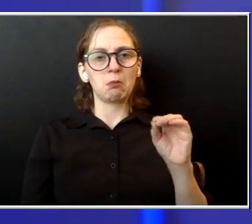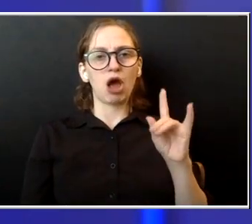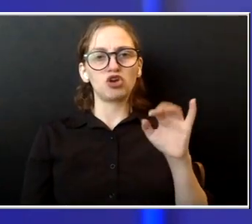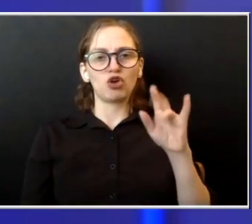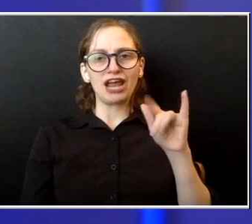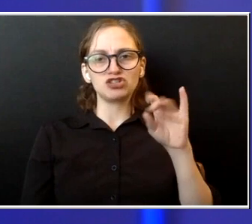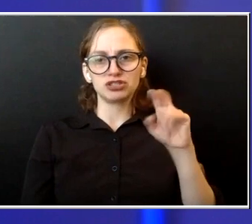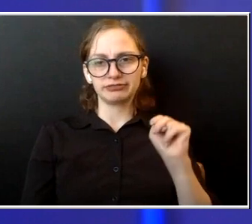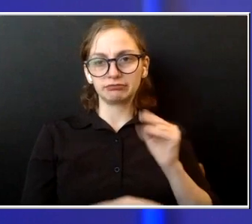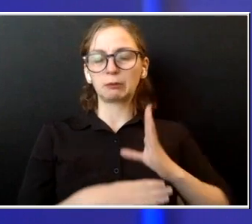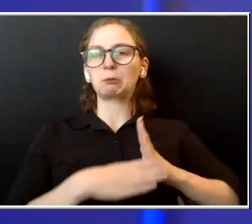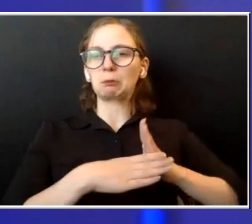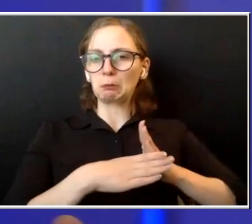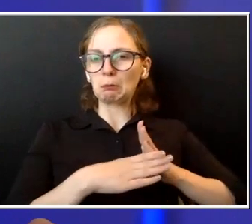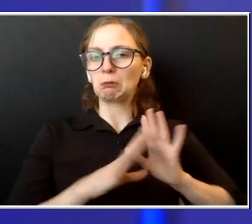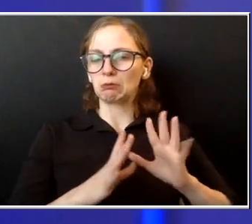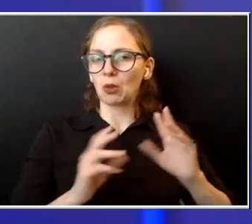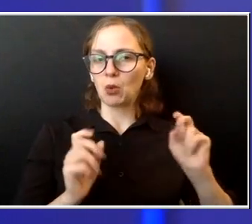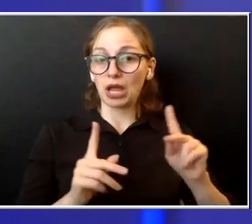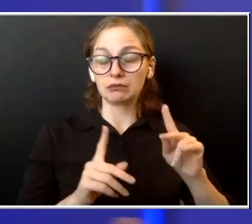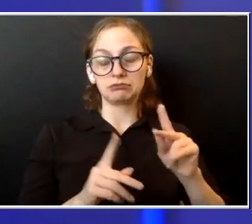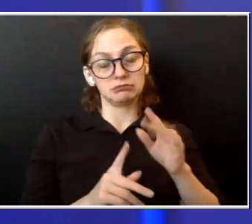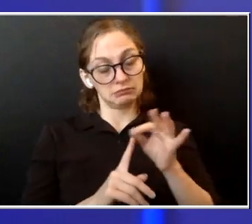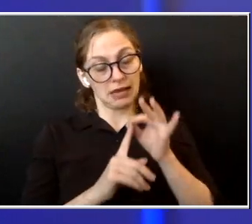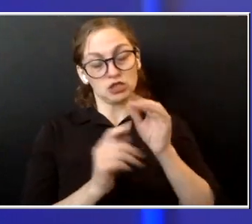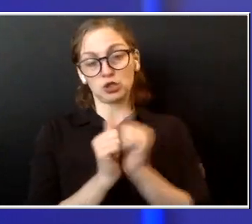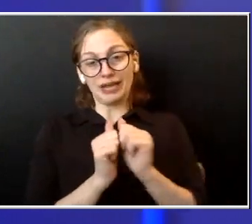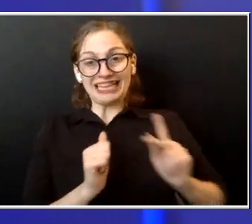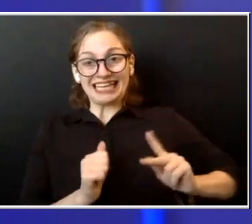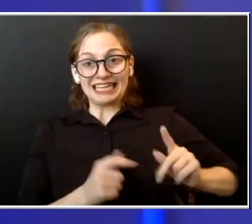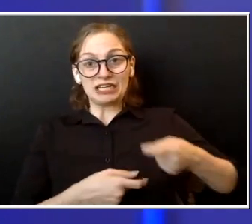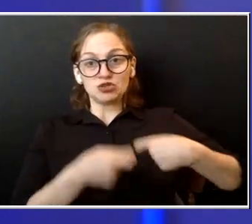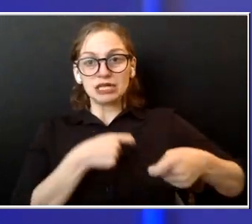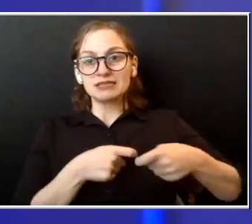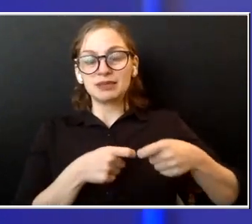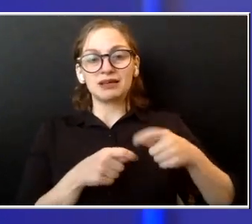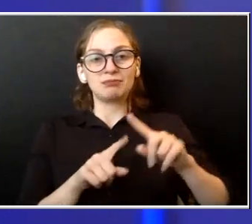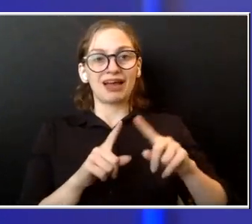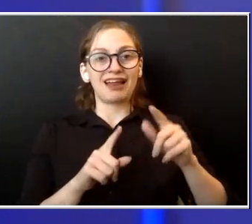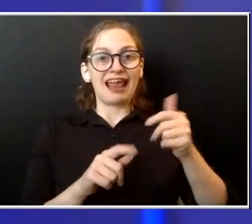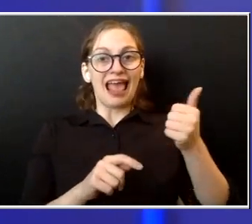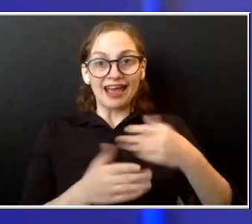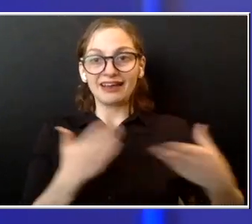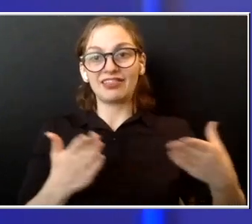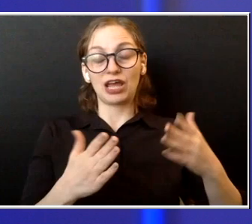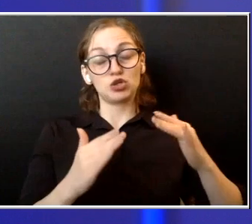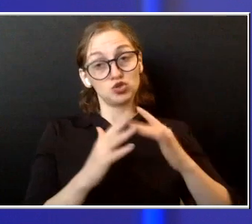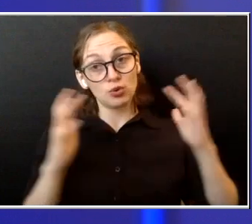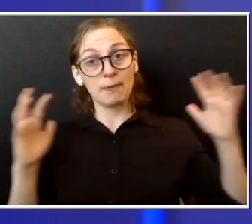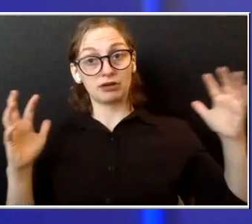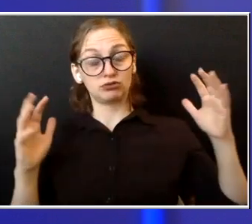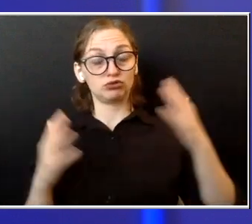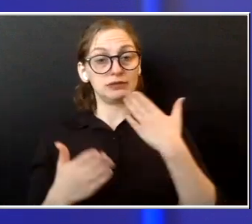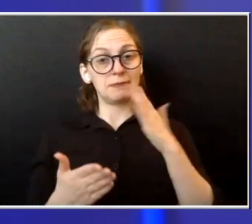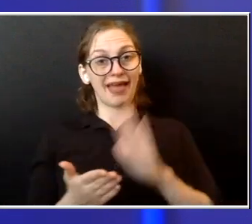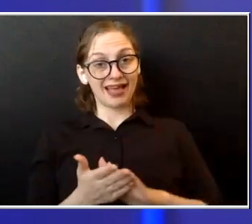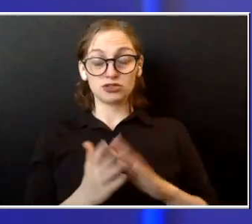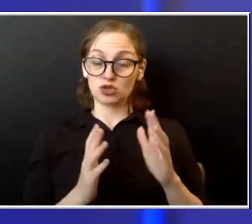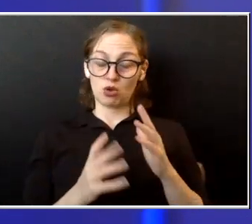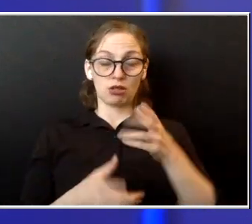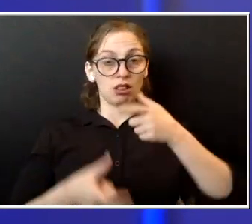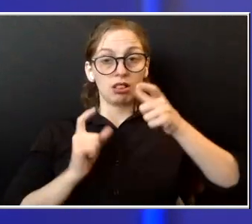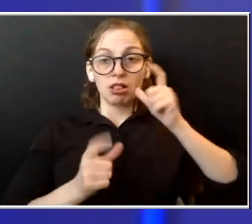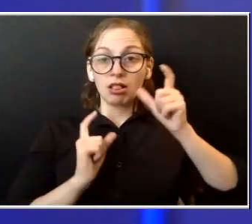but anything too much is always bad, because too much alcohol can cause dehydration, blood pressure problems, other